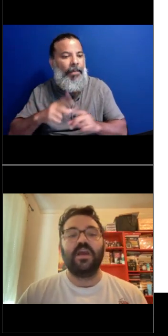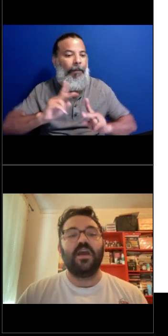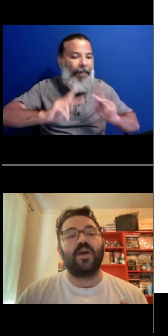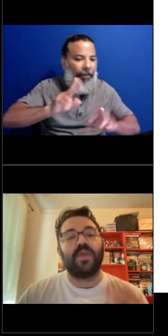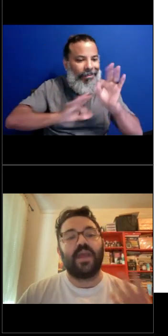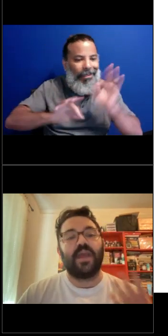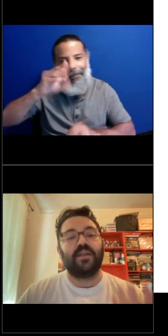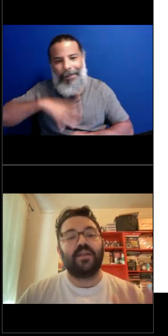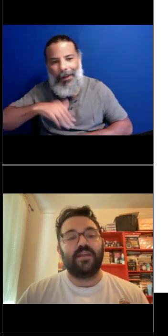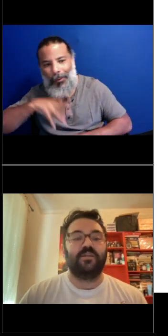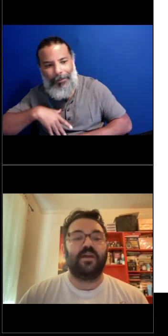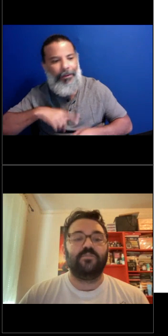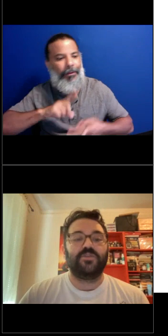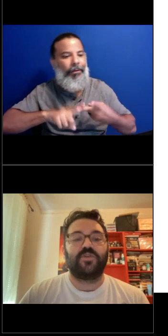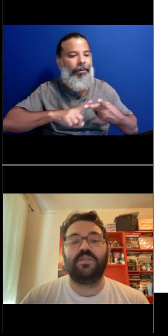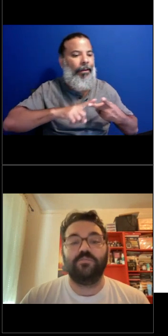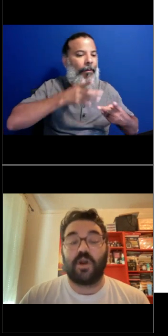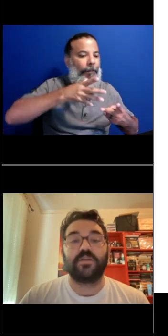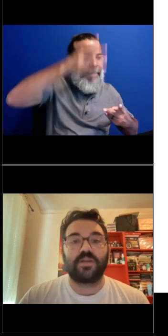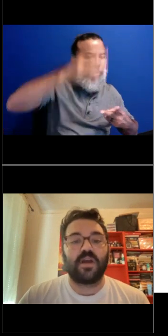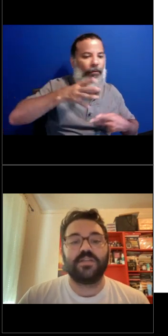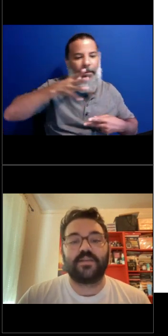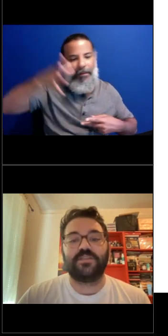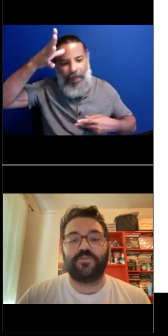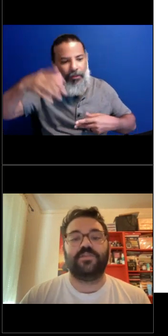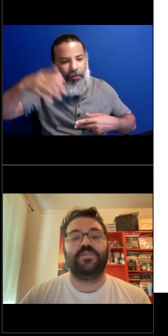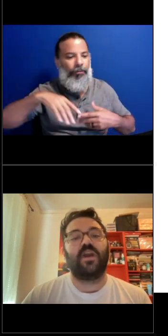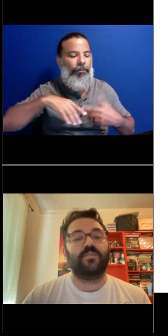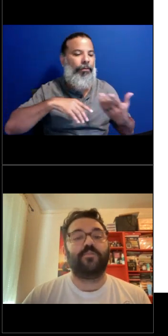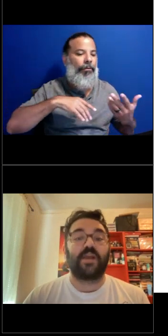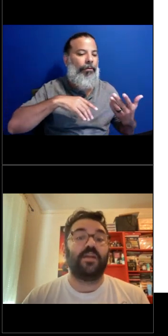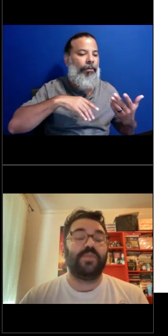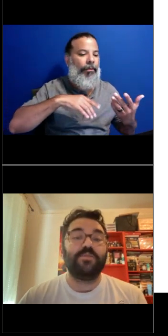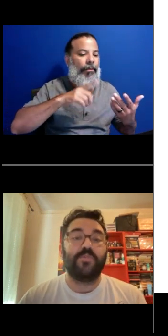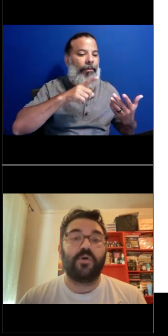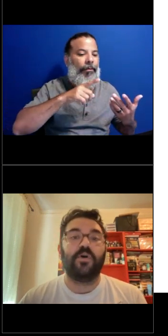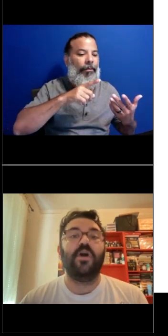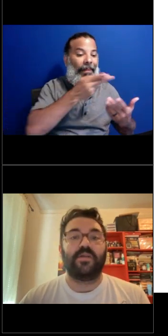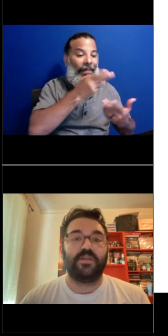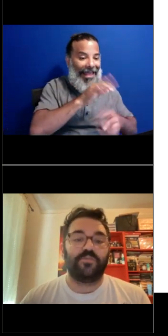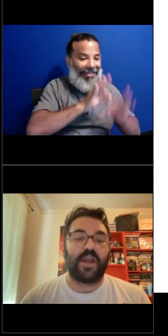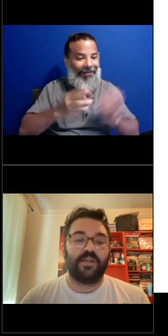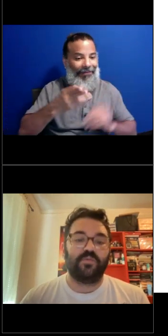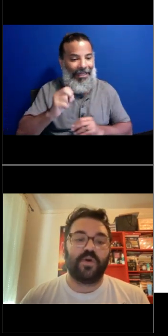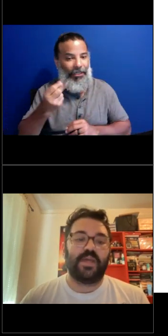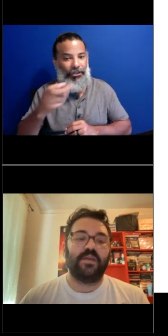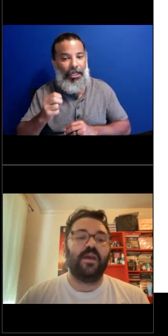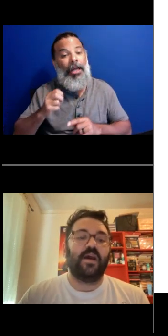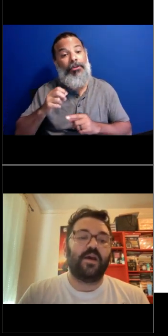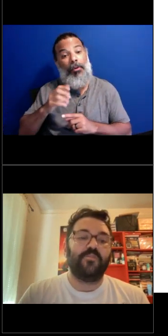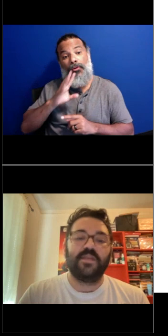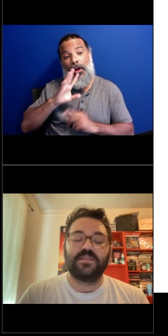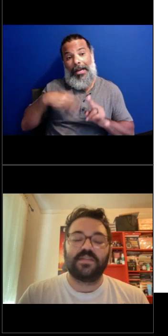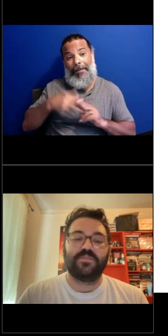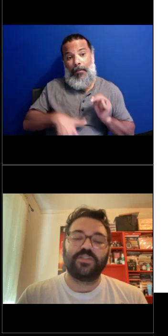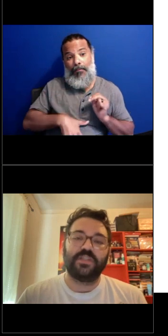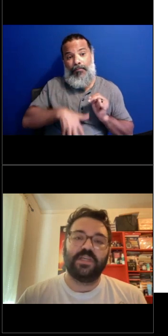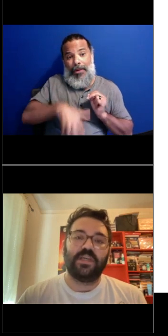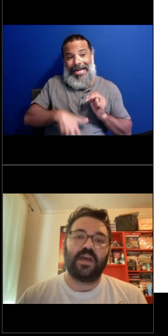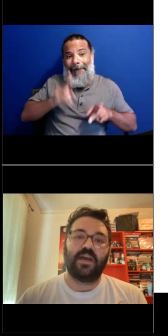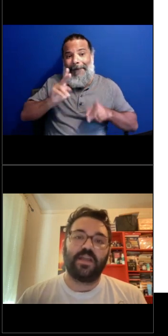she, and even in strongly marked contexts. So for instance, talking about pregnant people rather than pregnant women. And this is